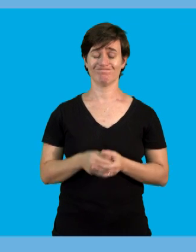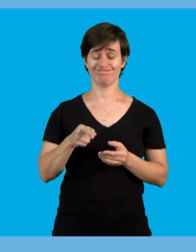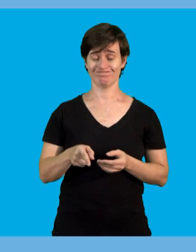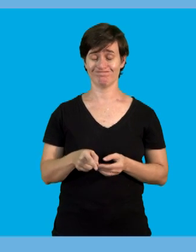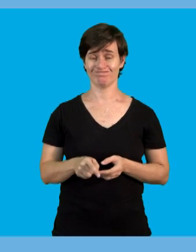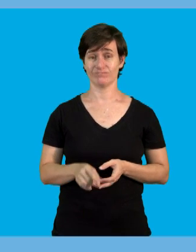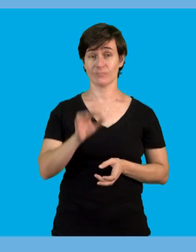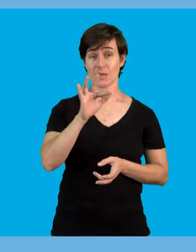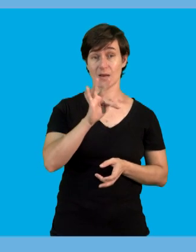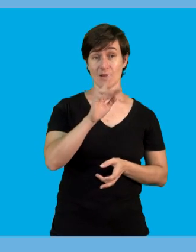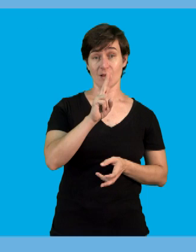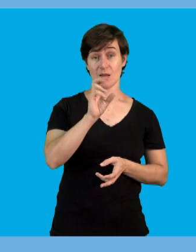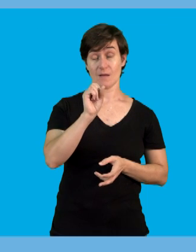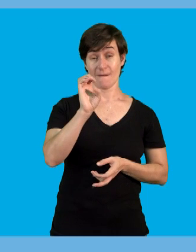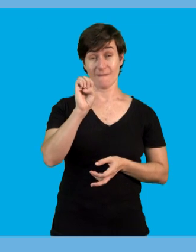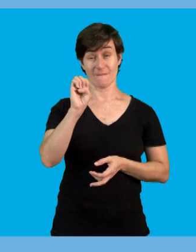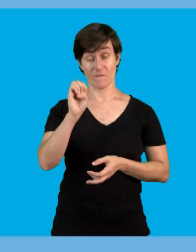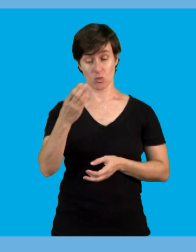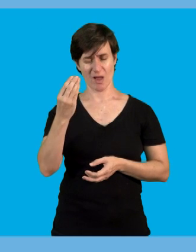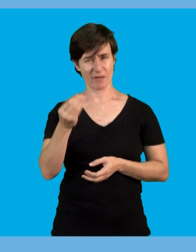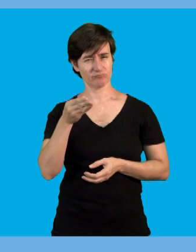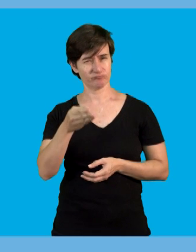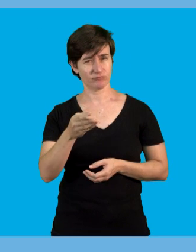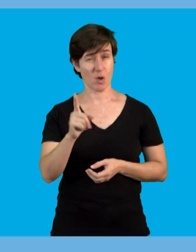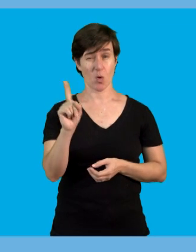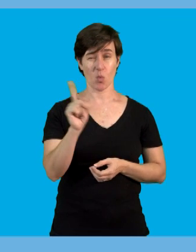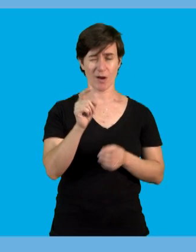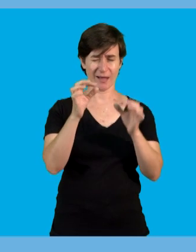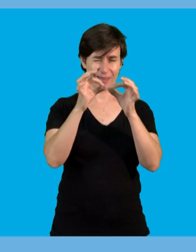is made up of a thin wire